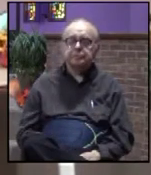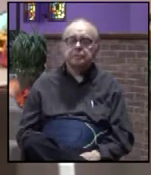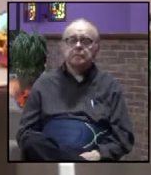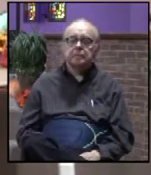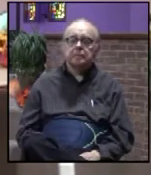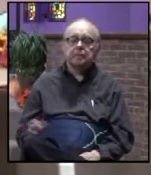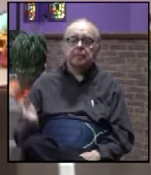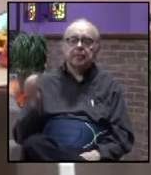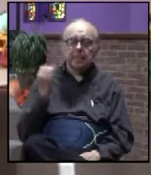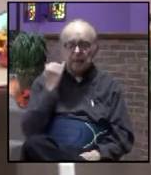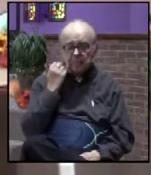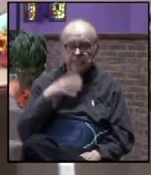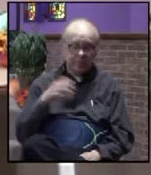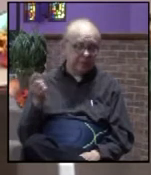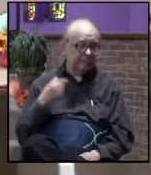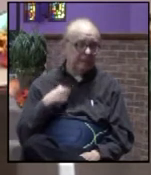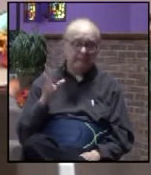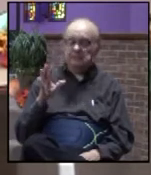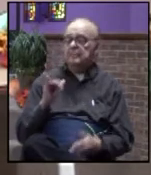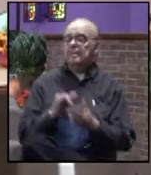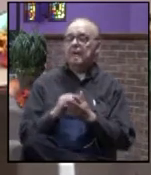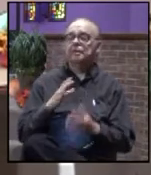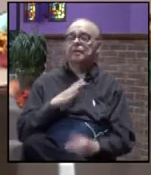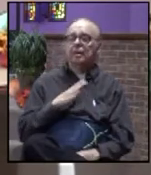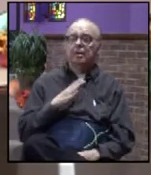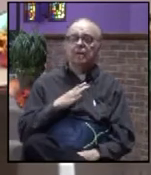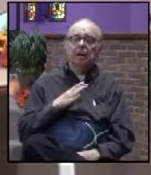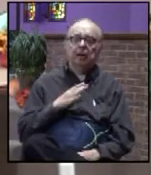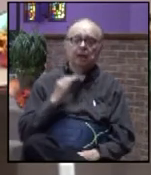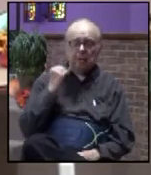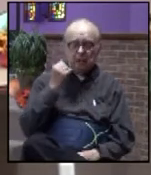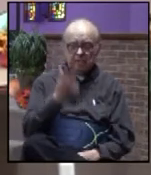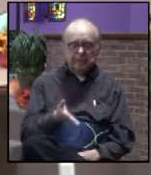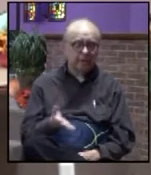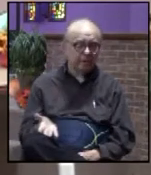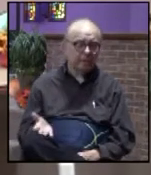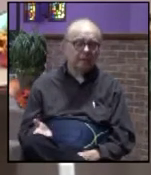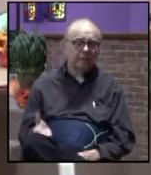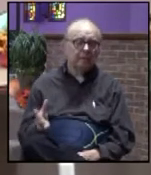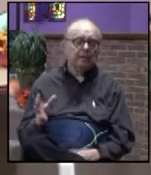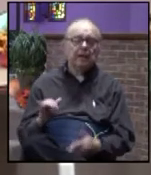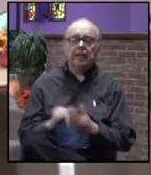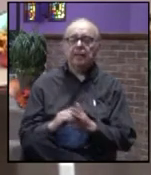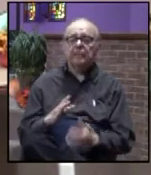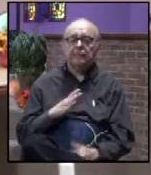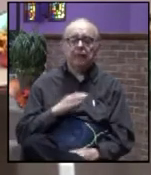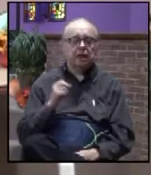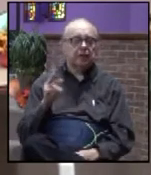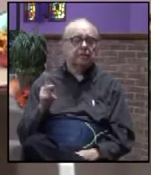If it's to take me, that's okay. If it's to leave me here, that's okay too.